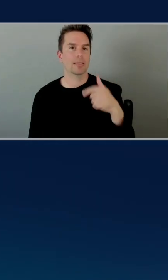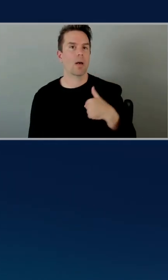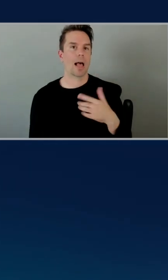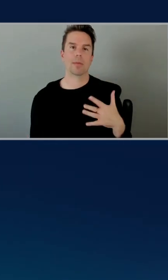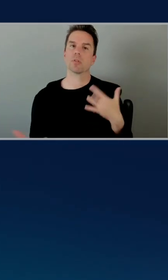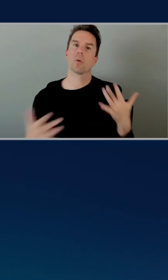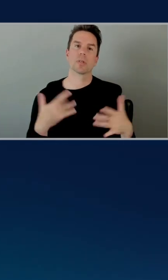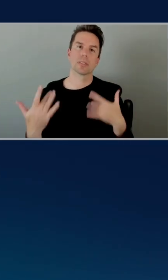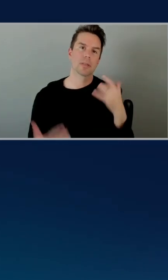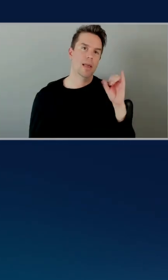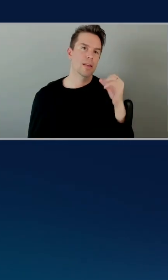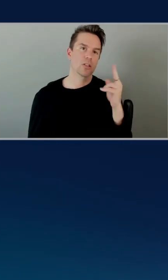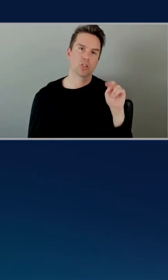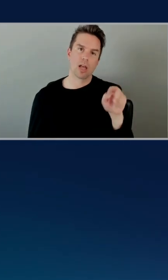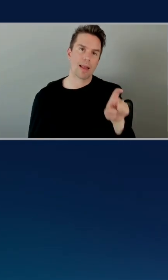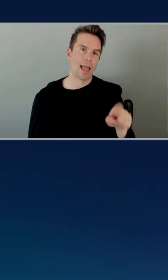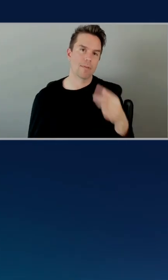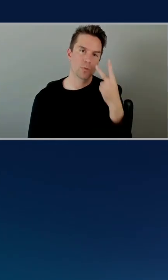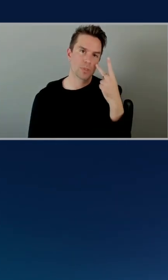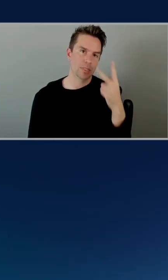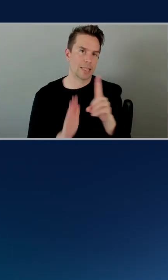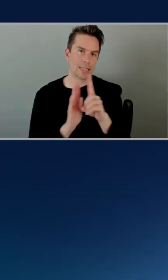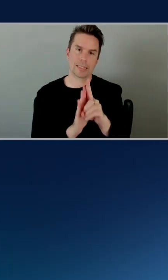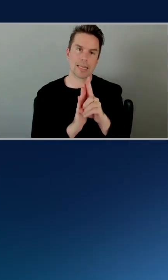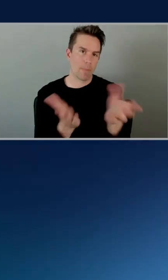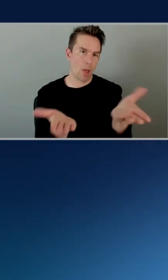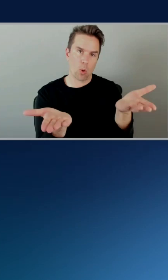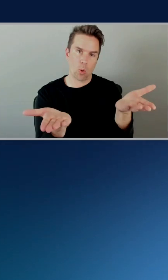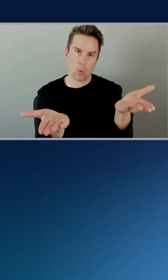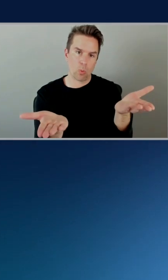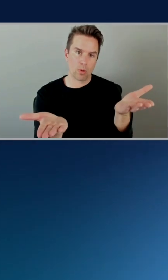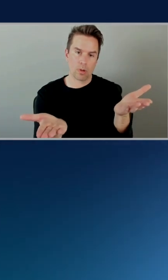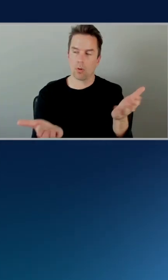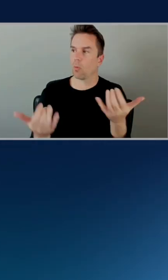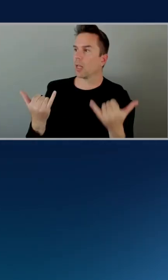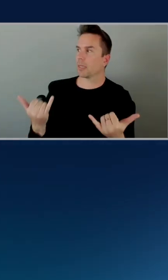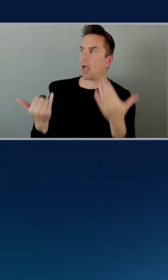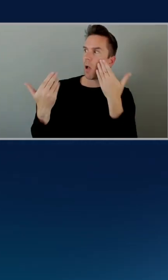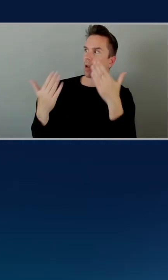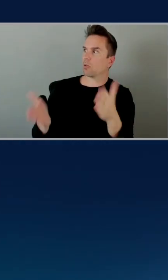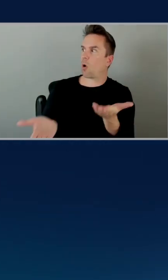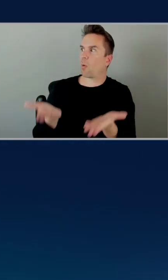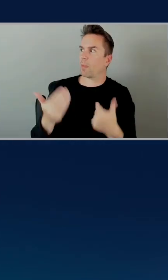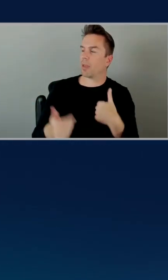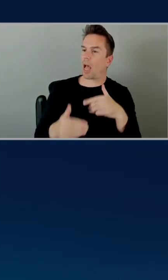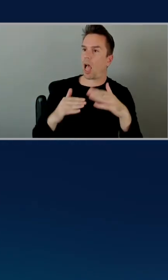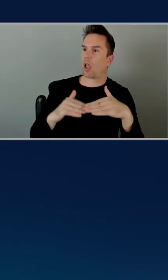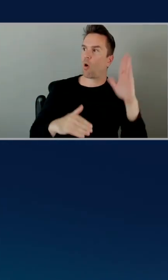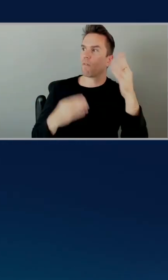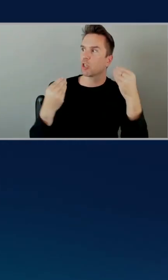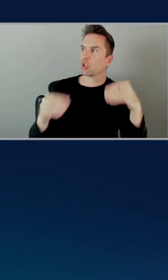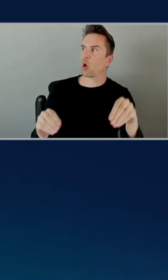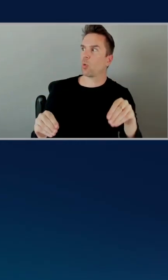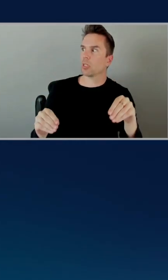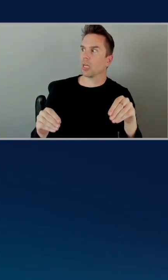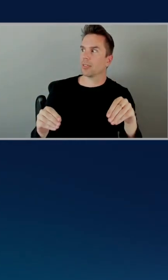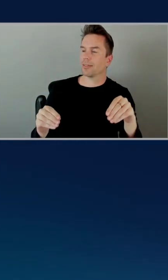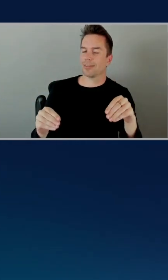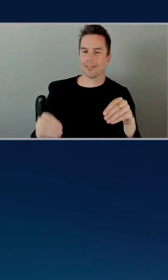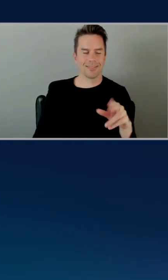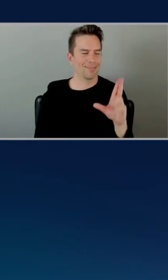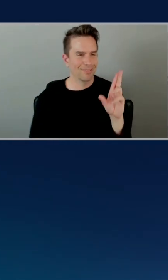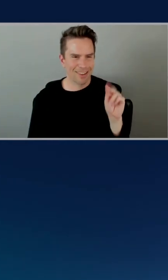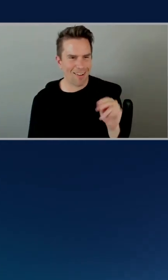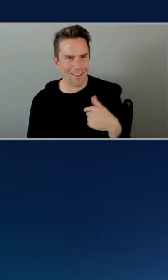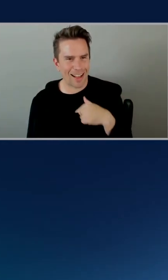Okay. Okay. Well, now I don't know. I'm worried that I've oversold it. No, I don't think so. Okay. Let me